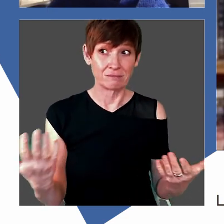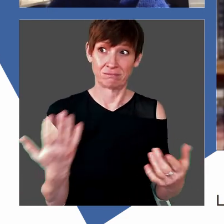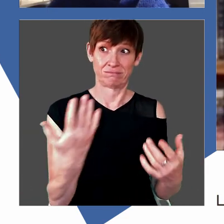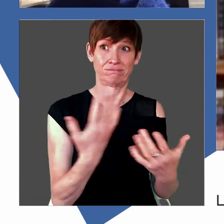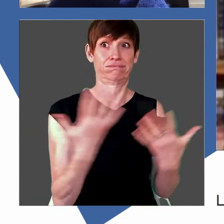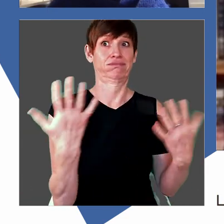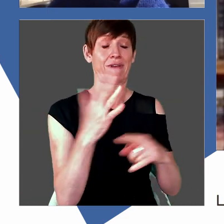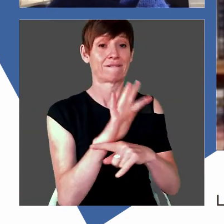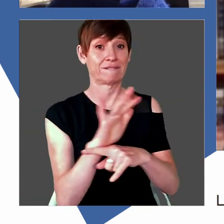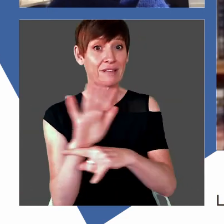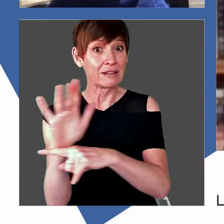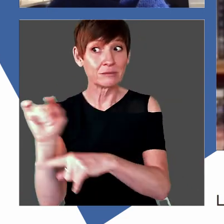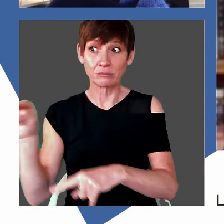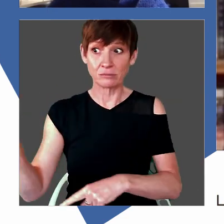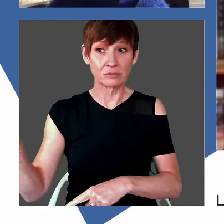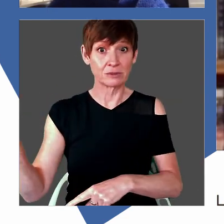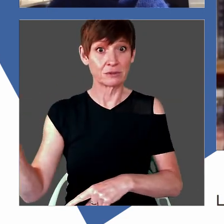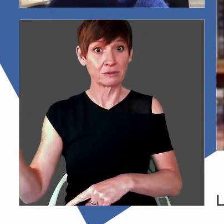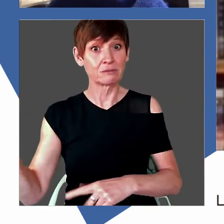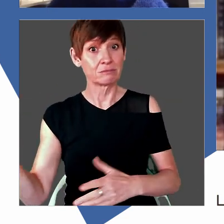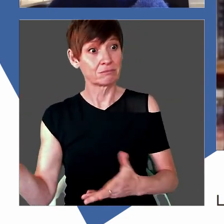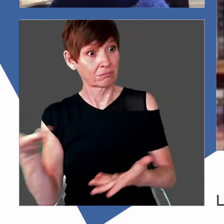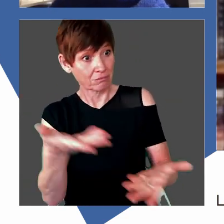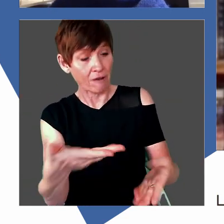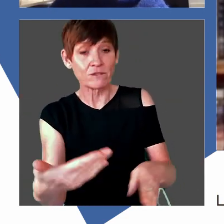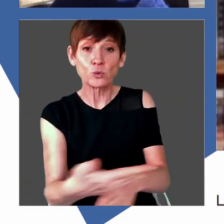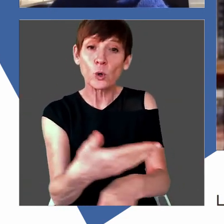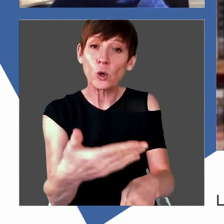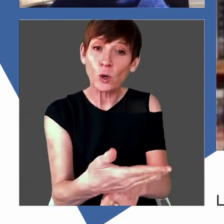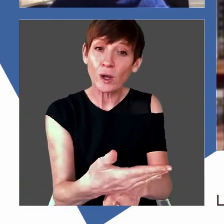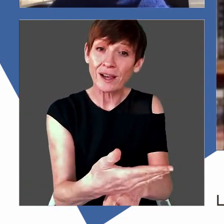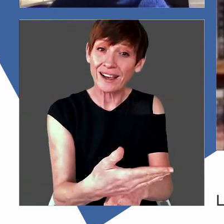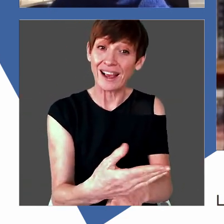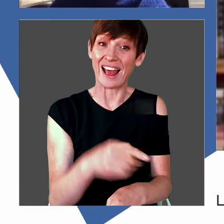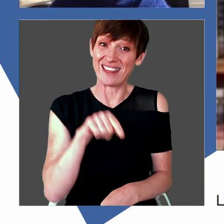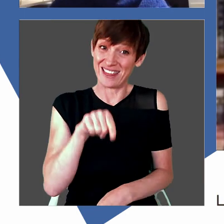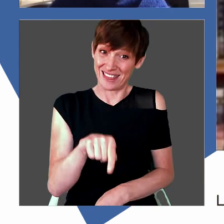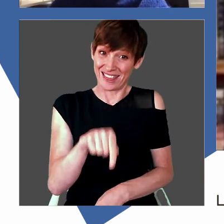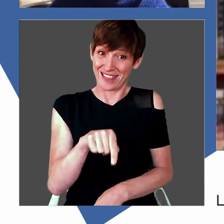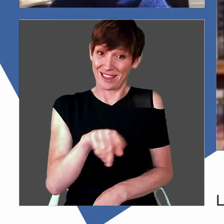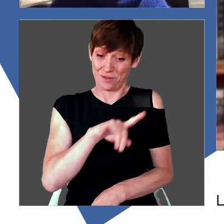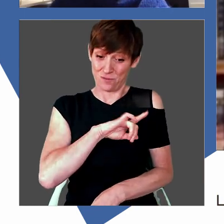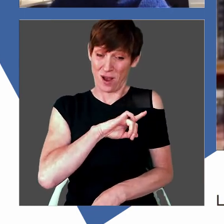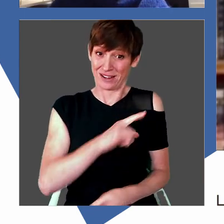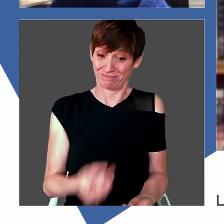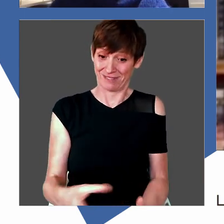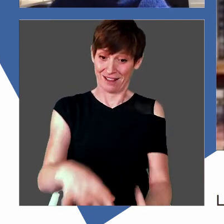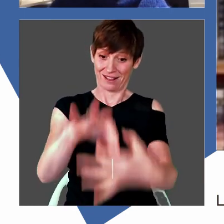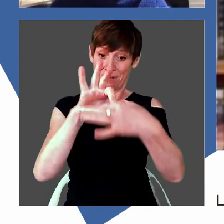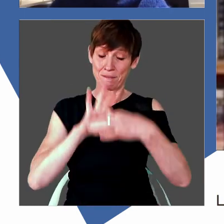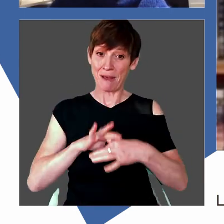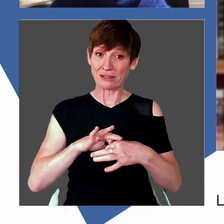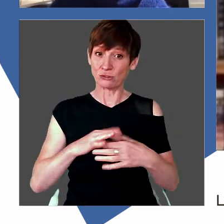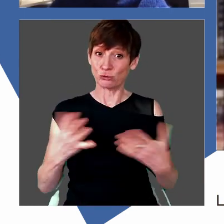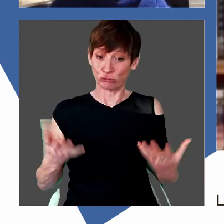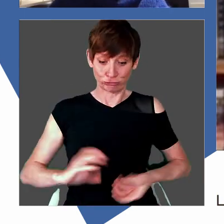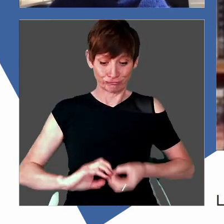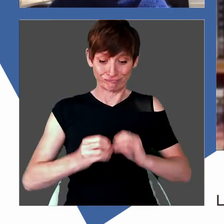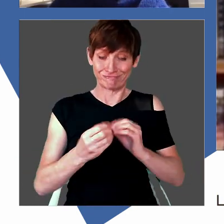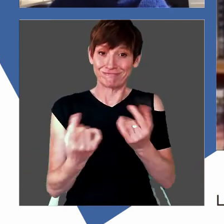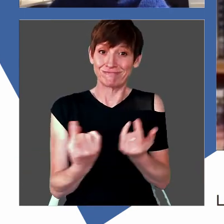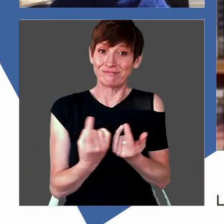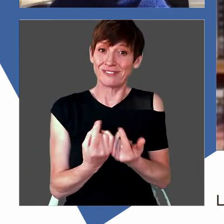this thing that he did for fun during lockdowns. So I think, yeah, just allowing yourself to be free and not putting too much pressure on yourself is really important right